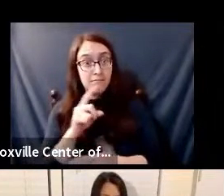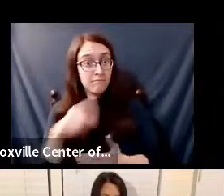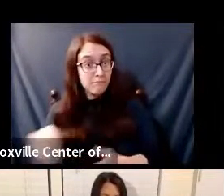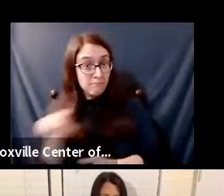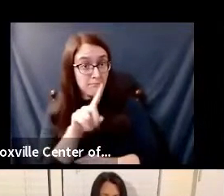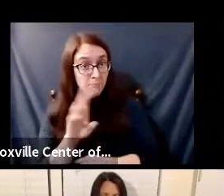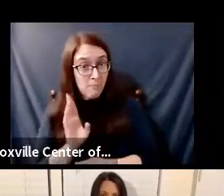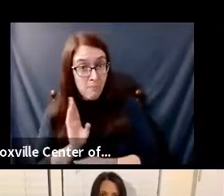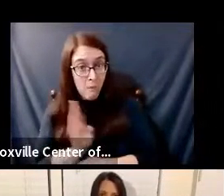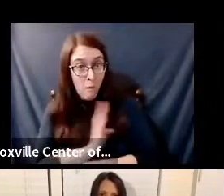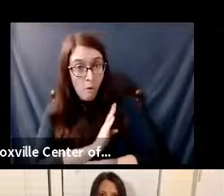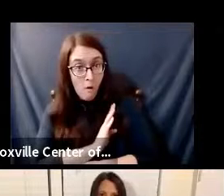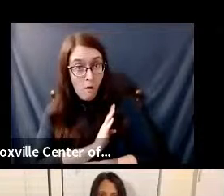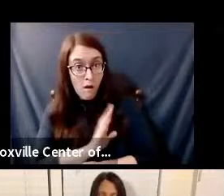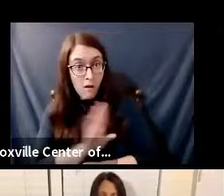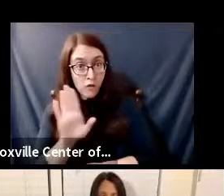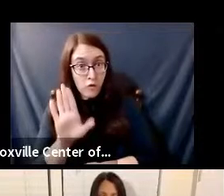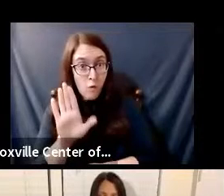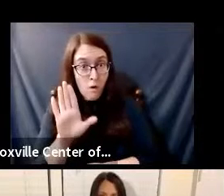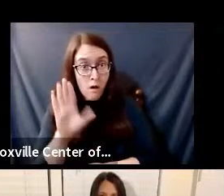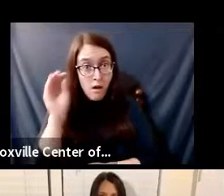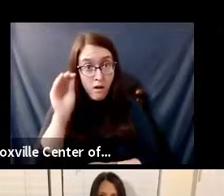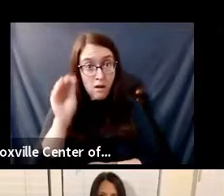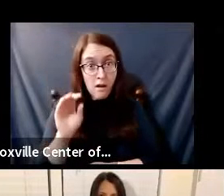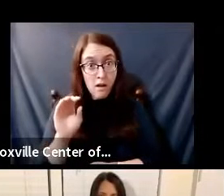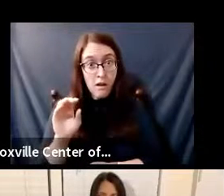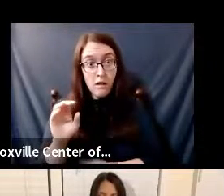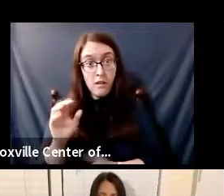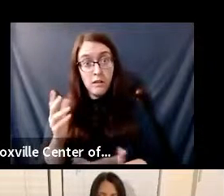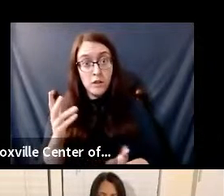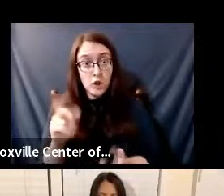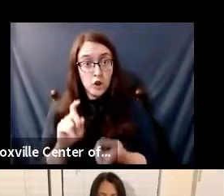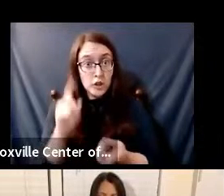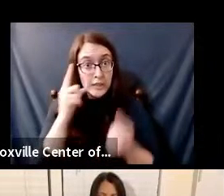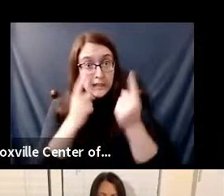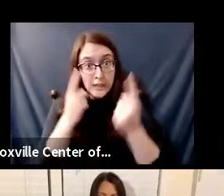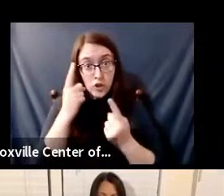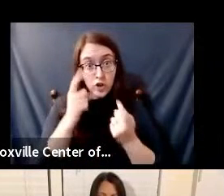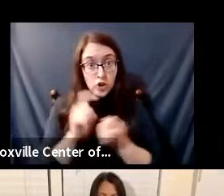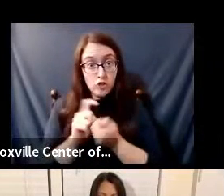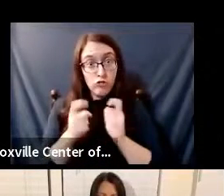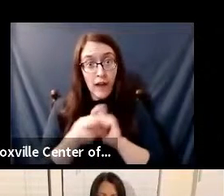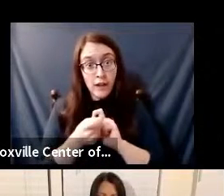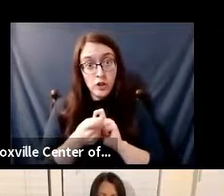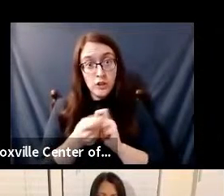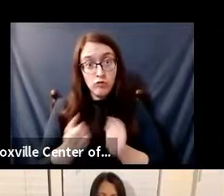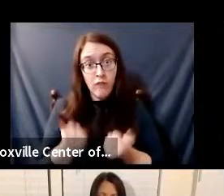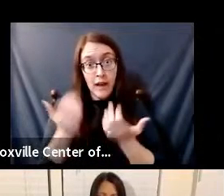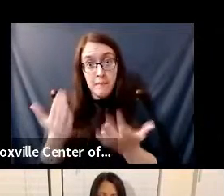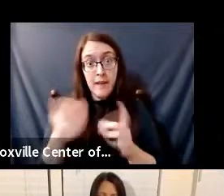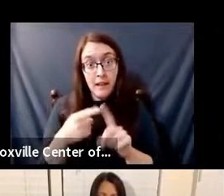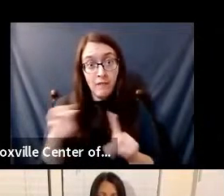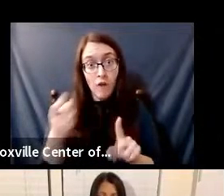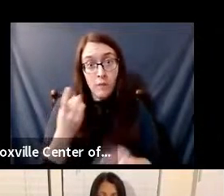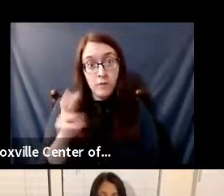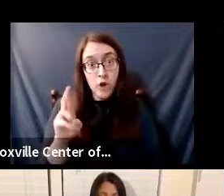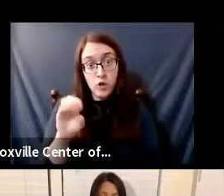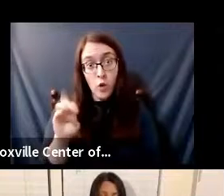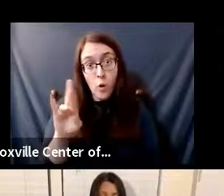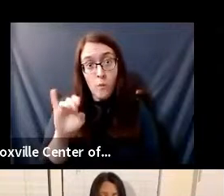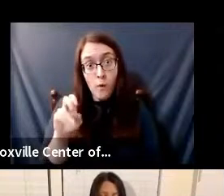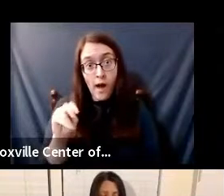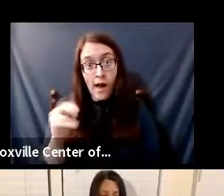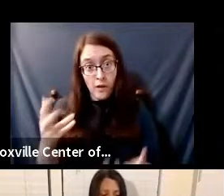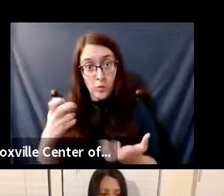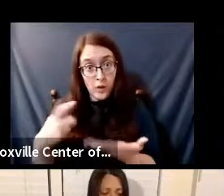board to consider the changes as recommended by Dr. O'Brien? Discussion about